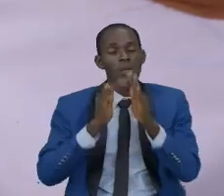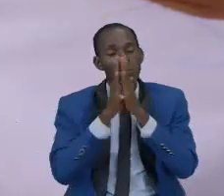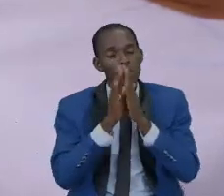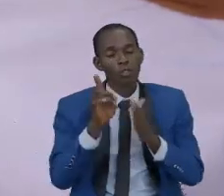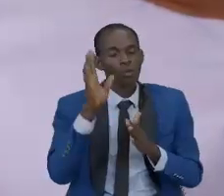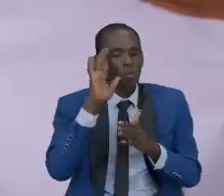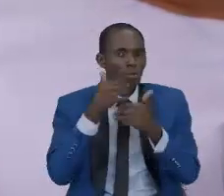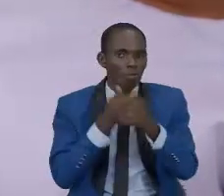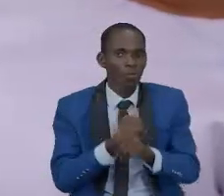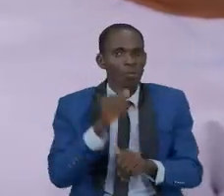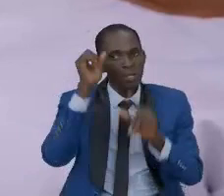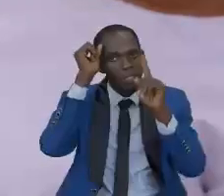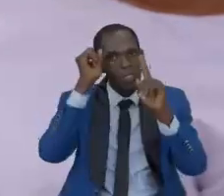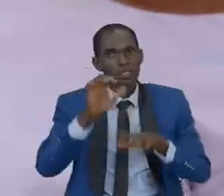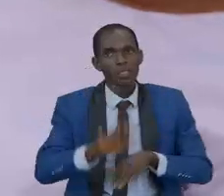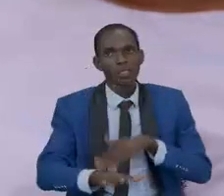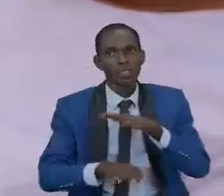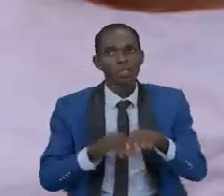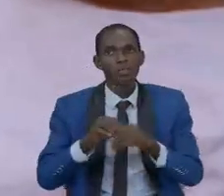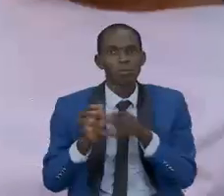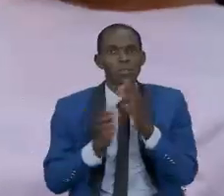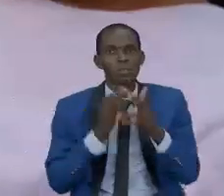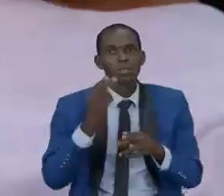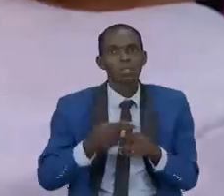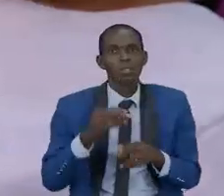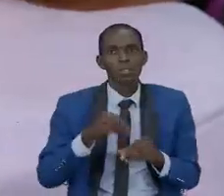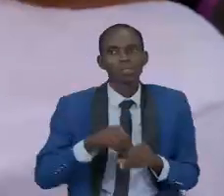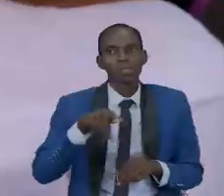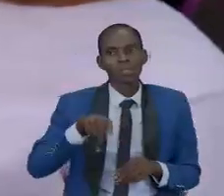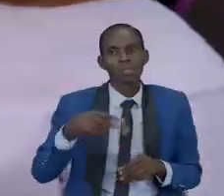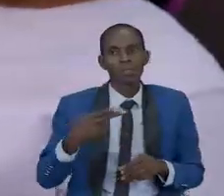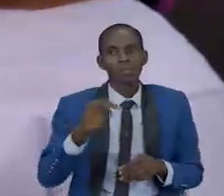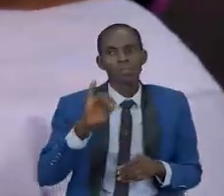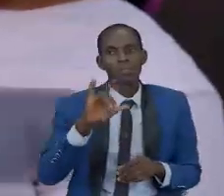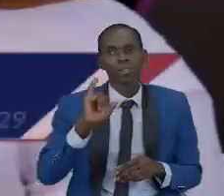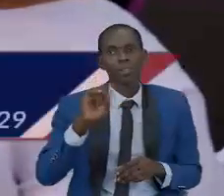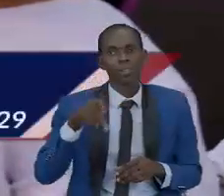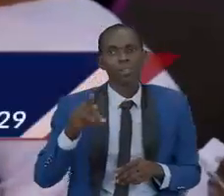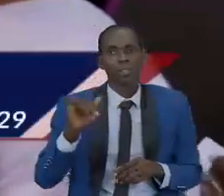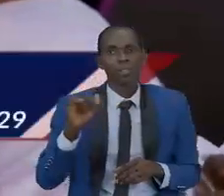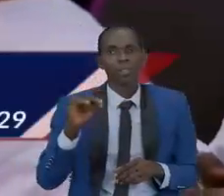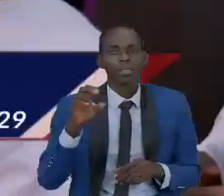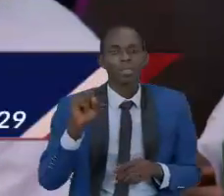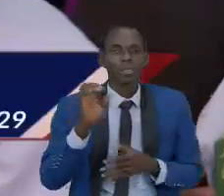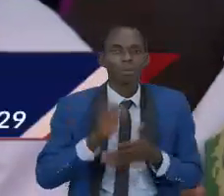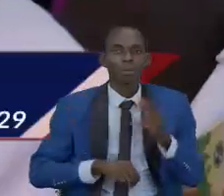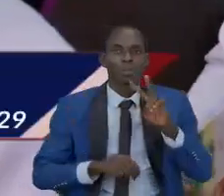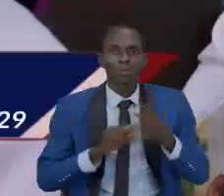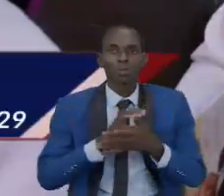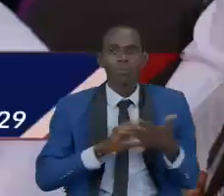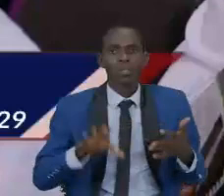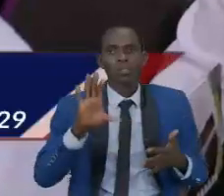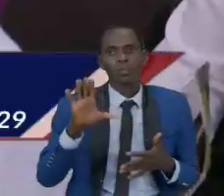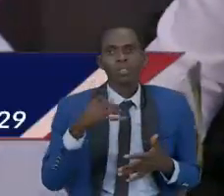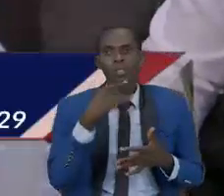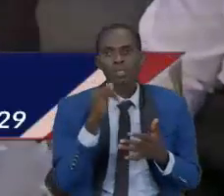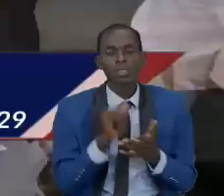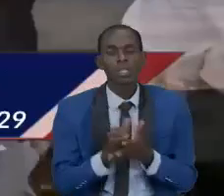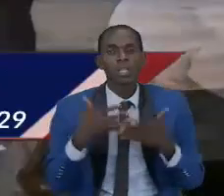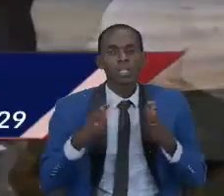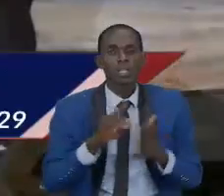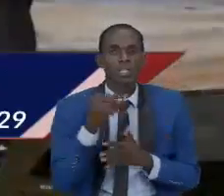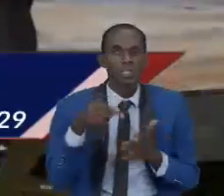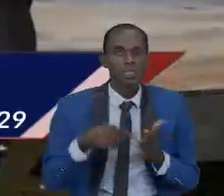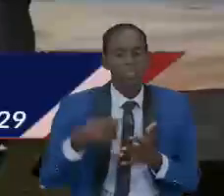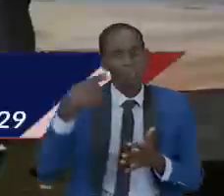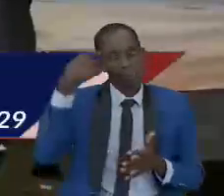look at Philippians chapter 2 I'm reading from verse 5. Philippians chapter 2 verse 5 it says let this mind